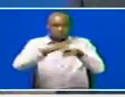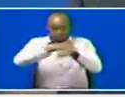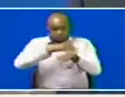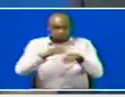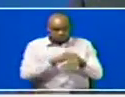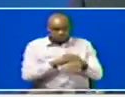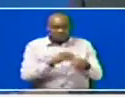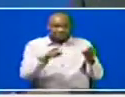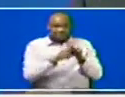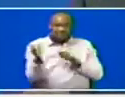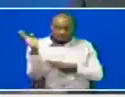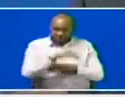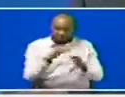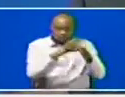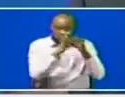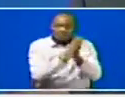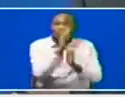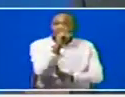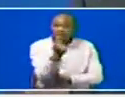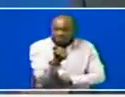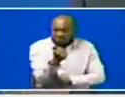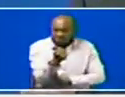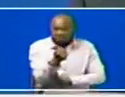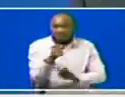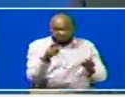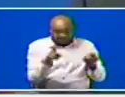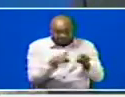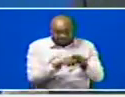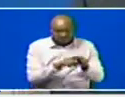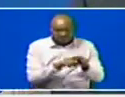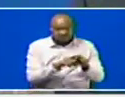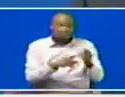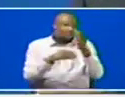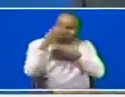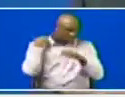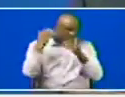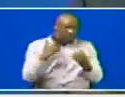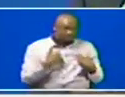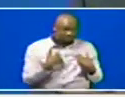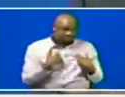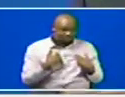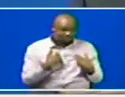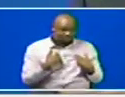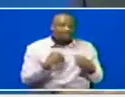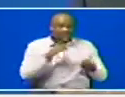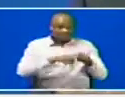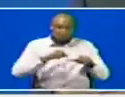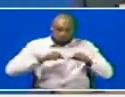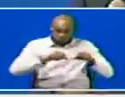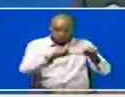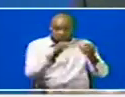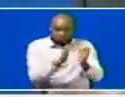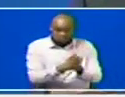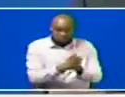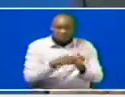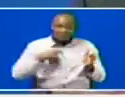in coming back to unity with one another as we were in the distant past. And as we move on that journey,